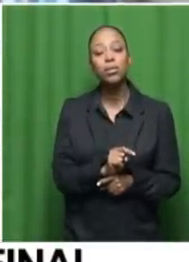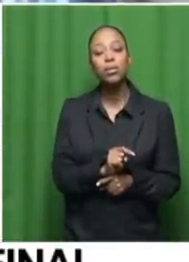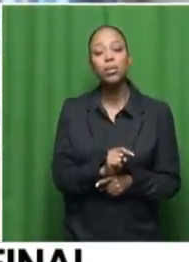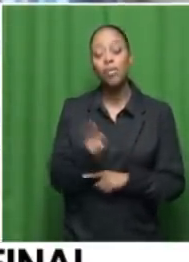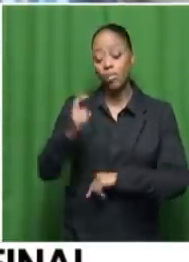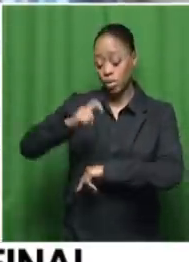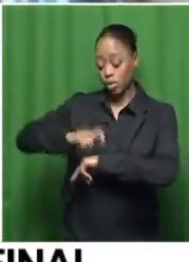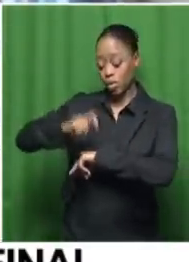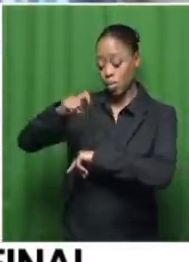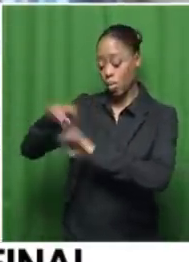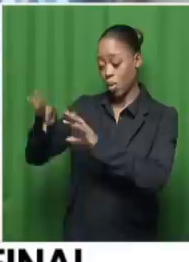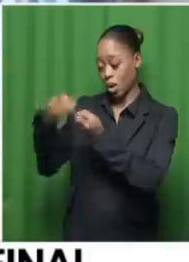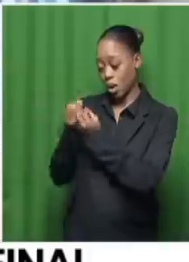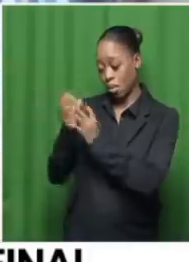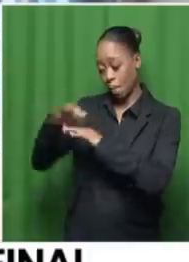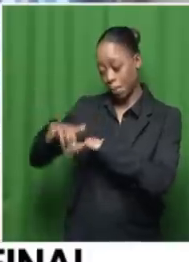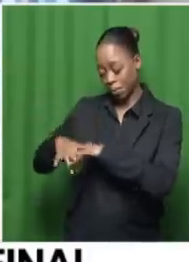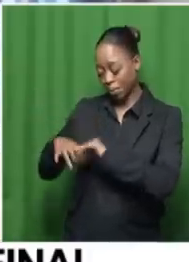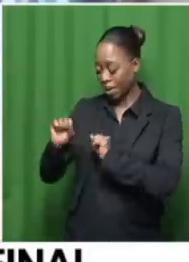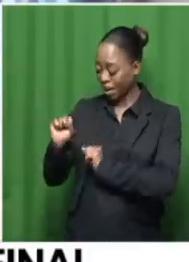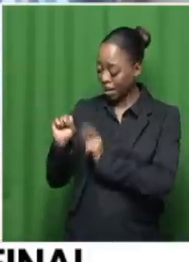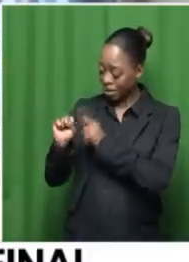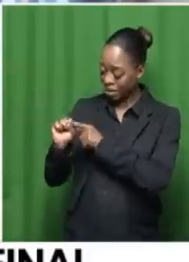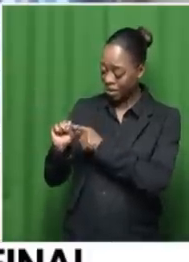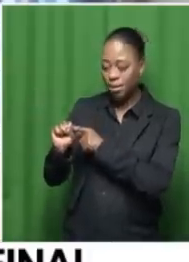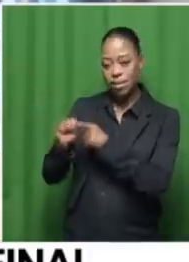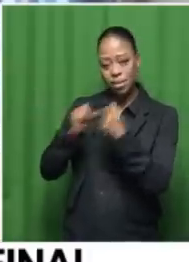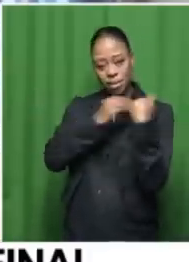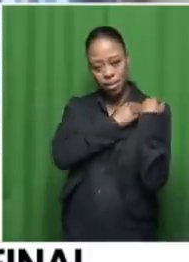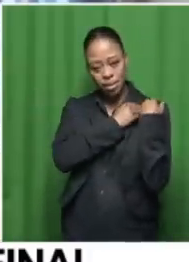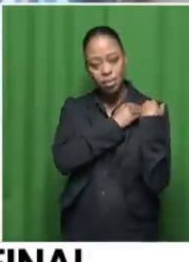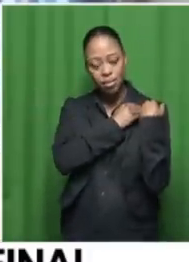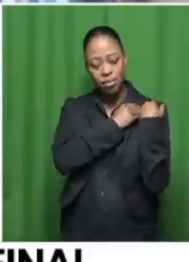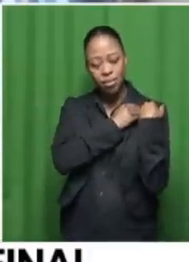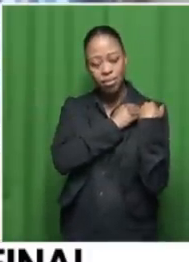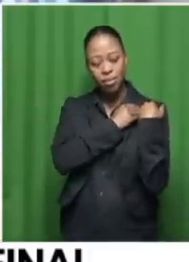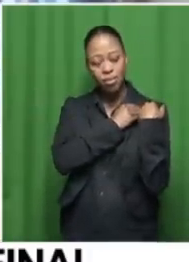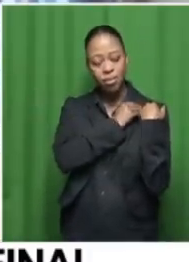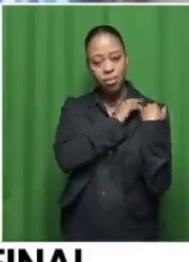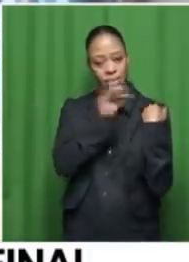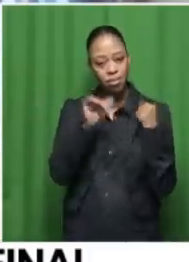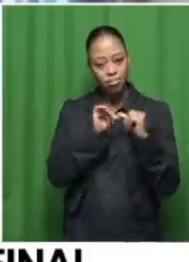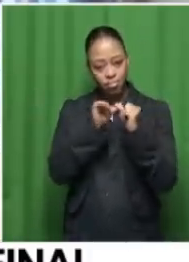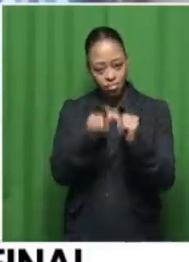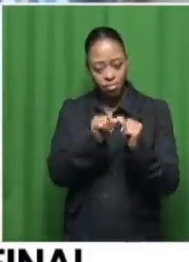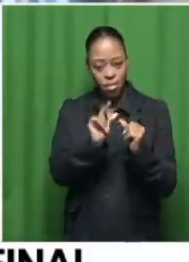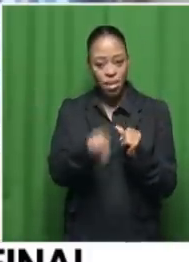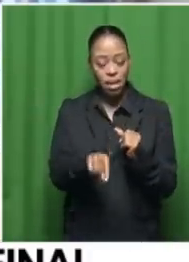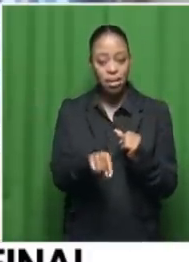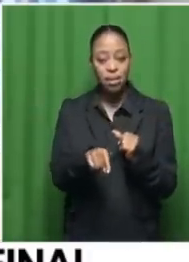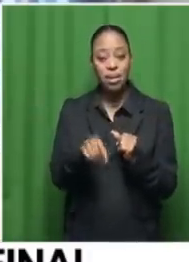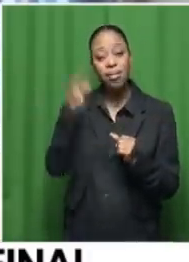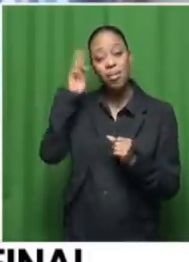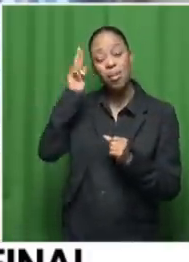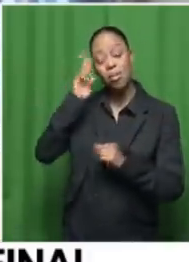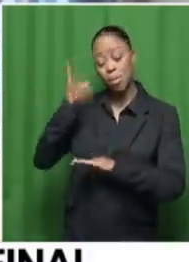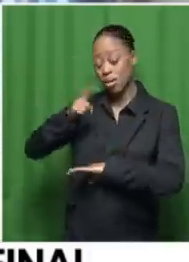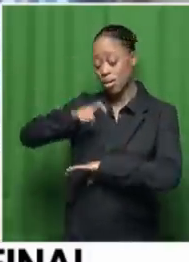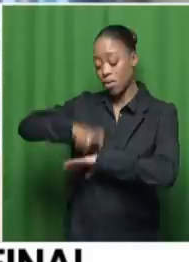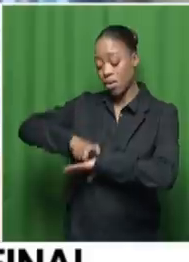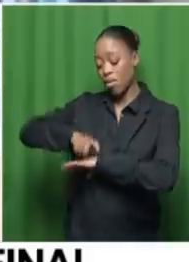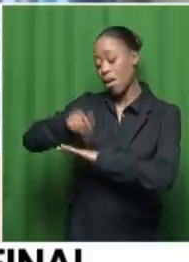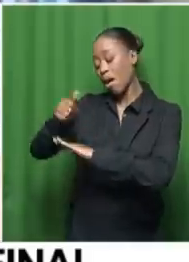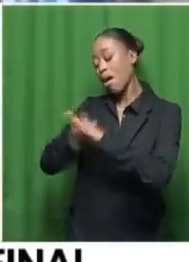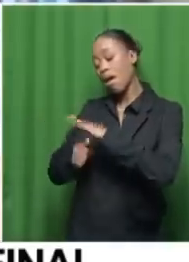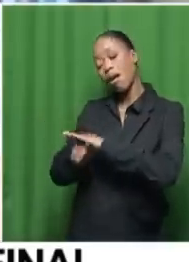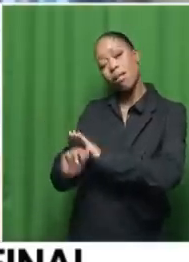the Scorpions unit. The last S stands for secure in tenure of office. The Scorpions, who were part of the